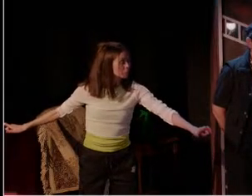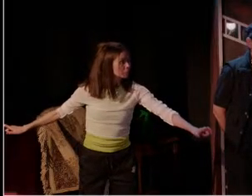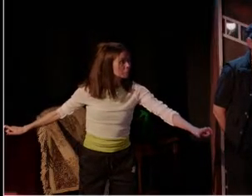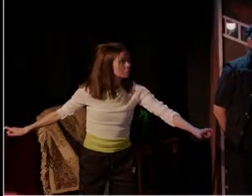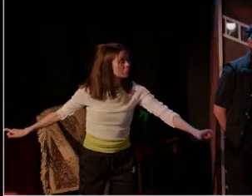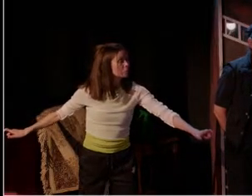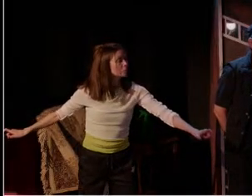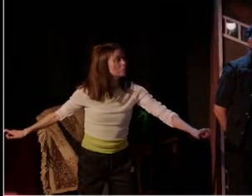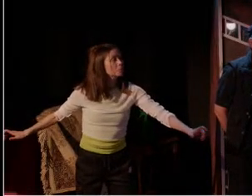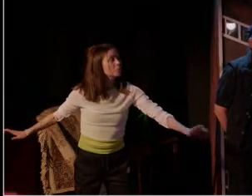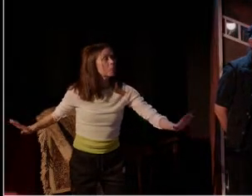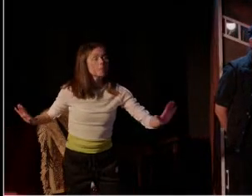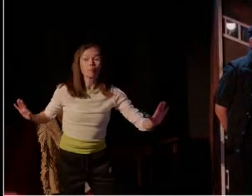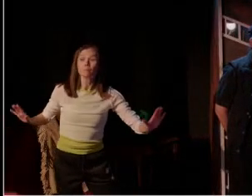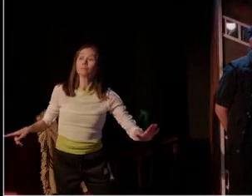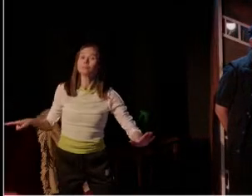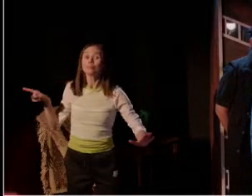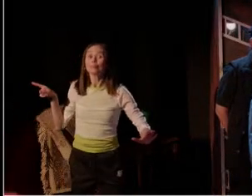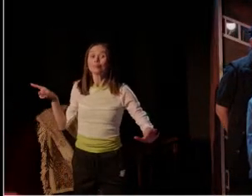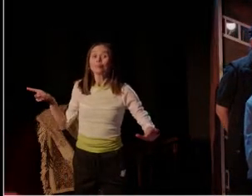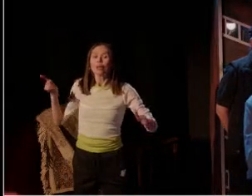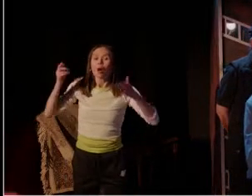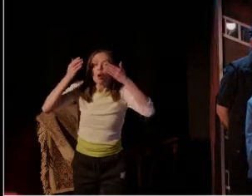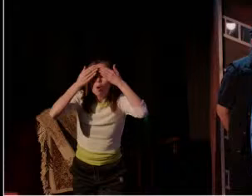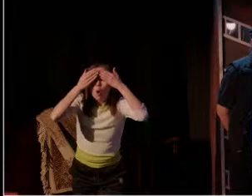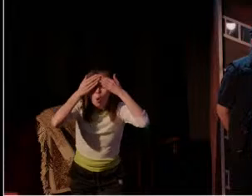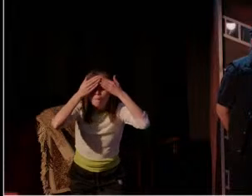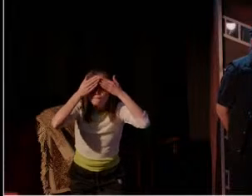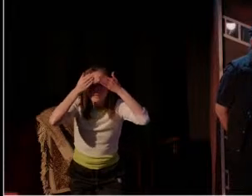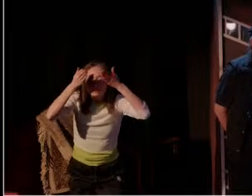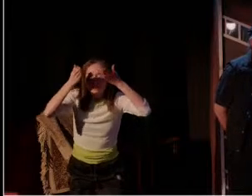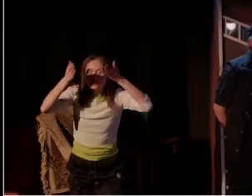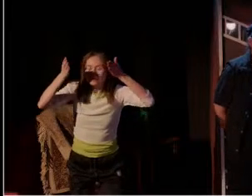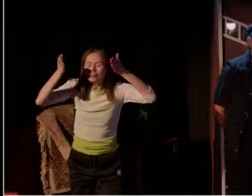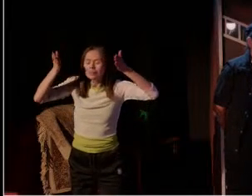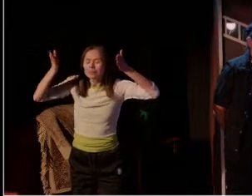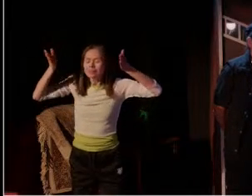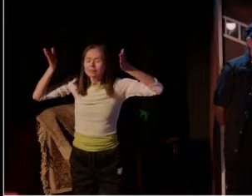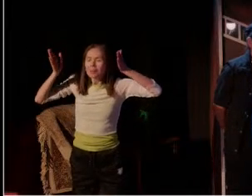It is required that you awake your faith.